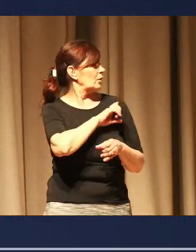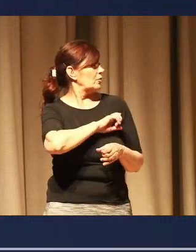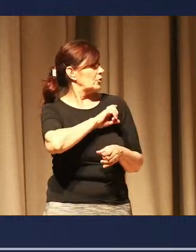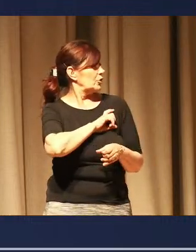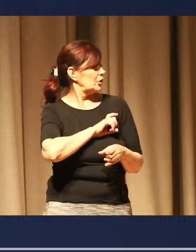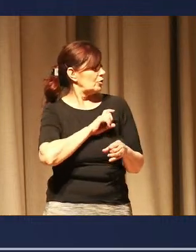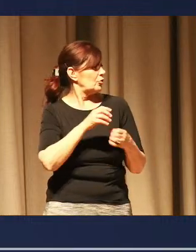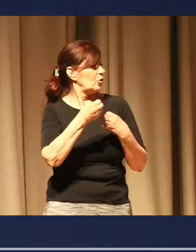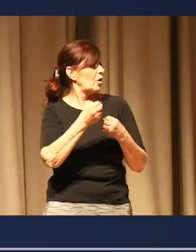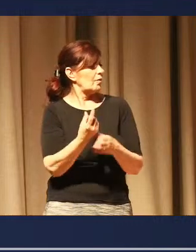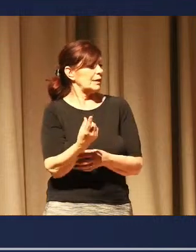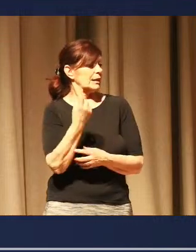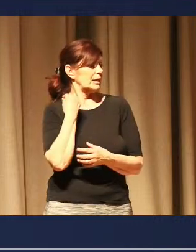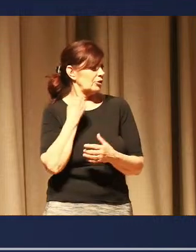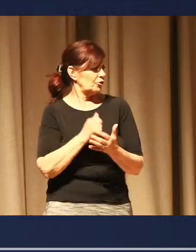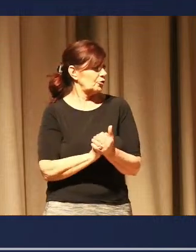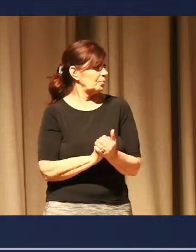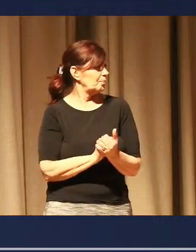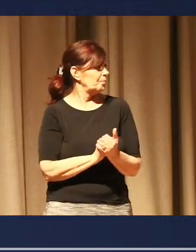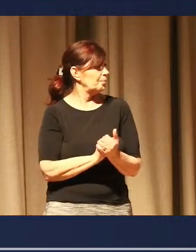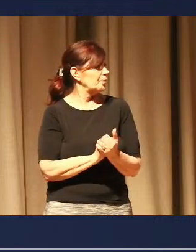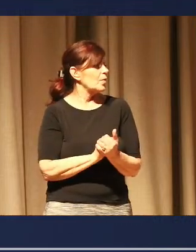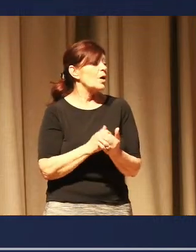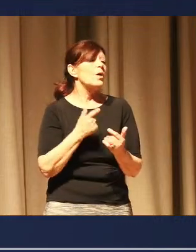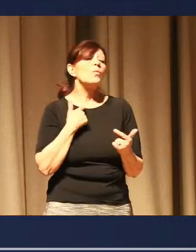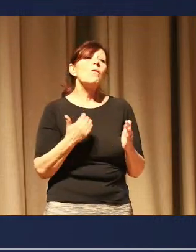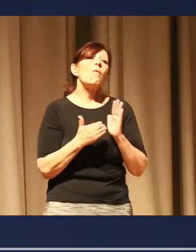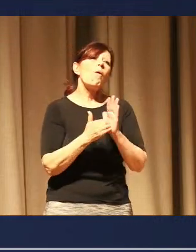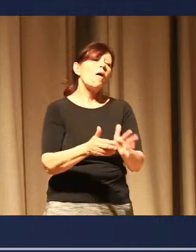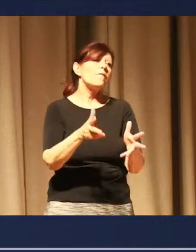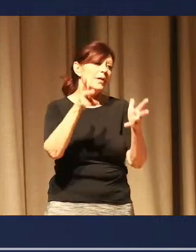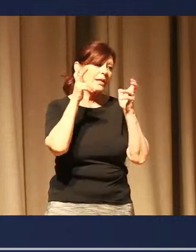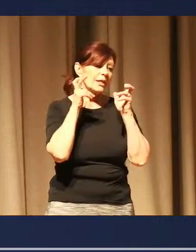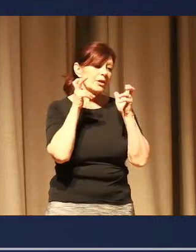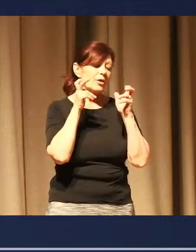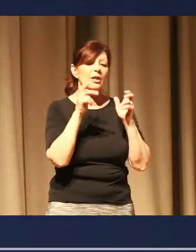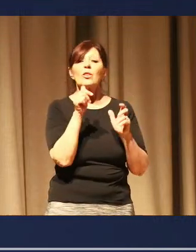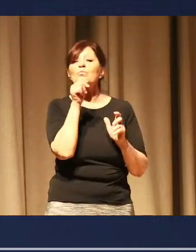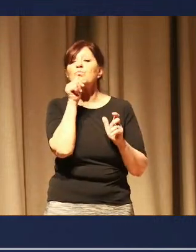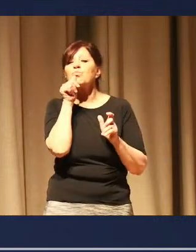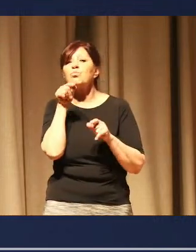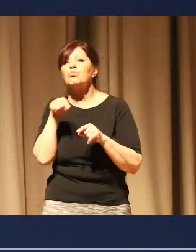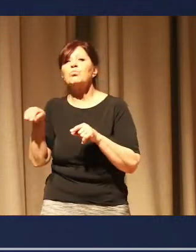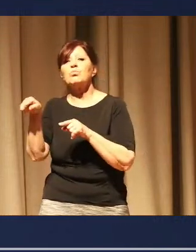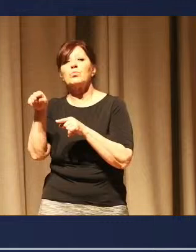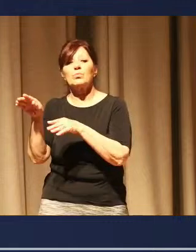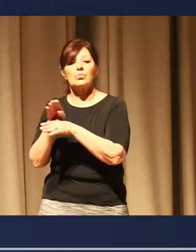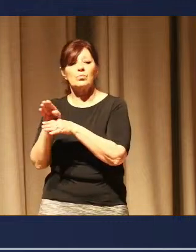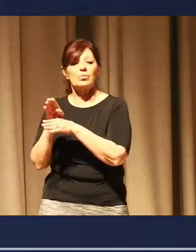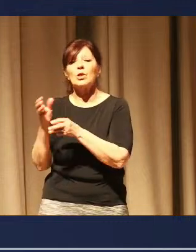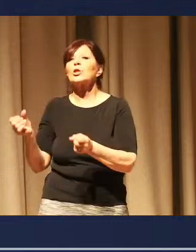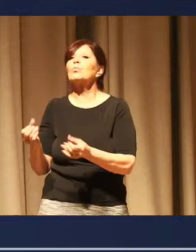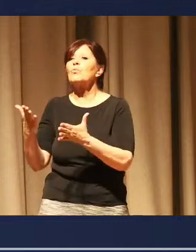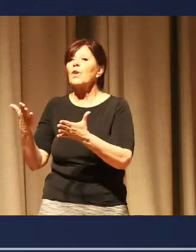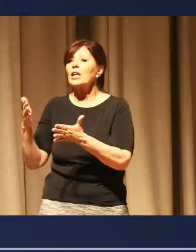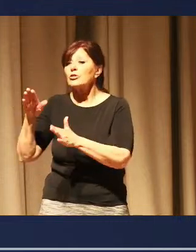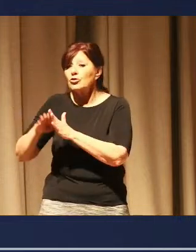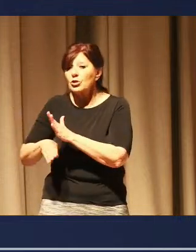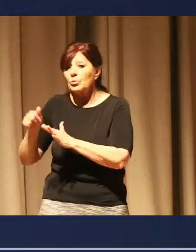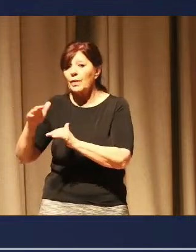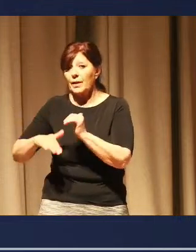defender's office last year. We often hear about how the private sector can provide a service at a lower cost than the